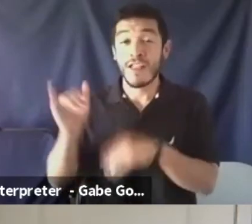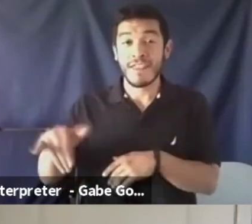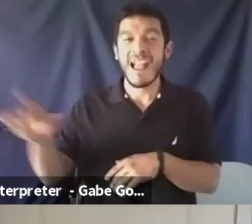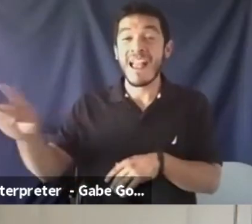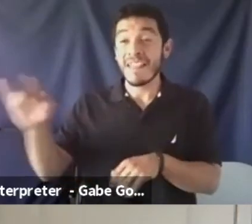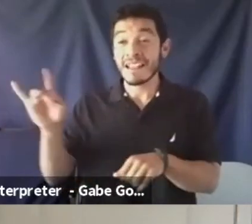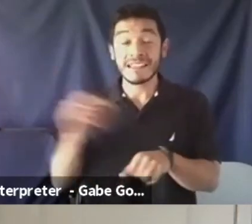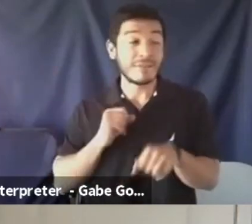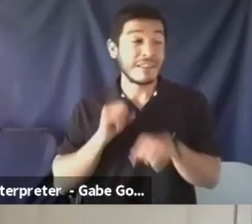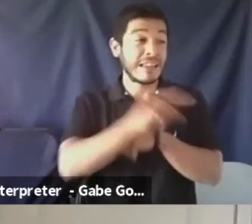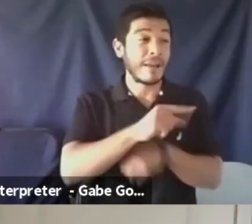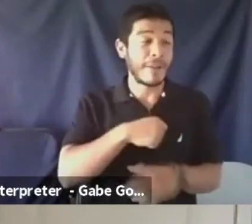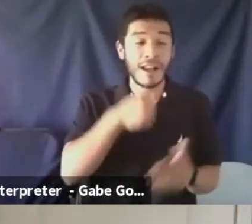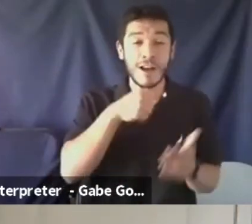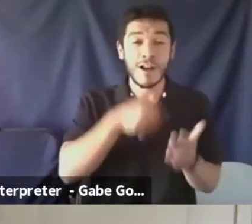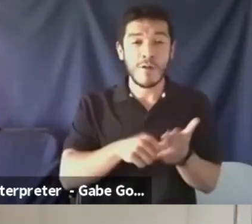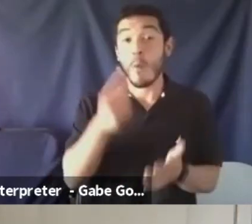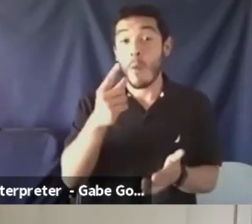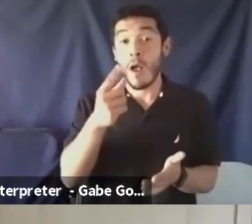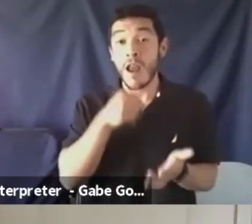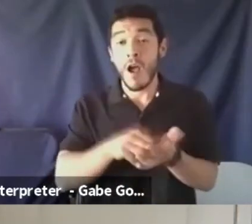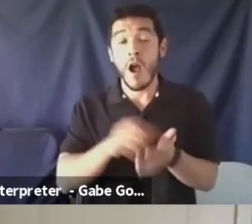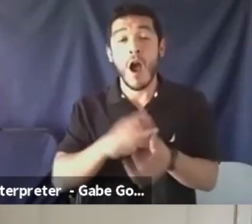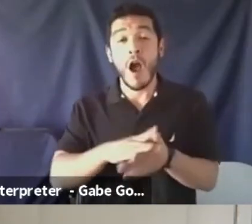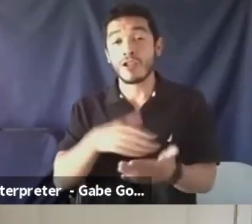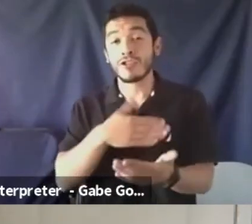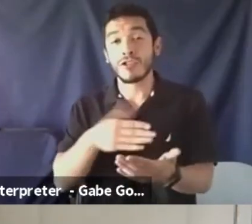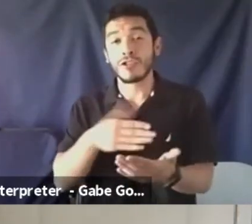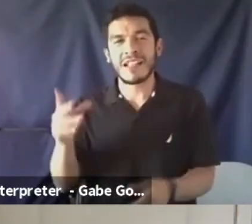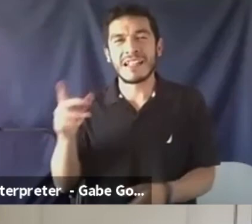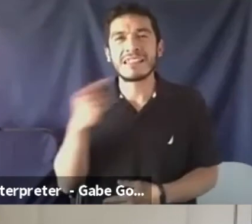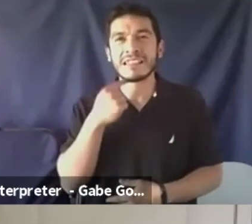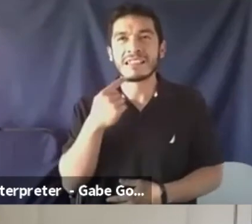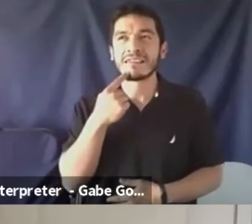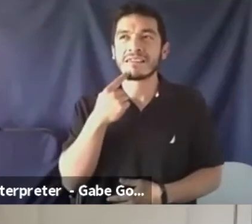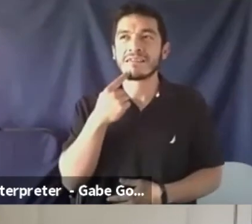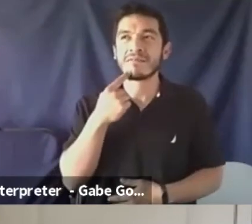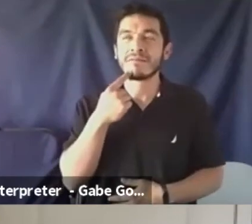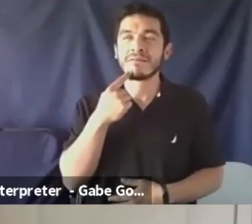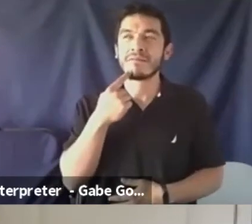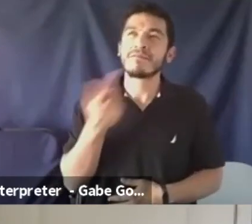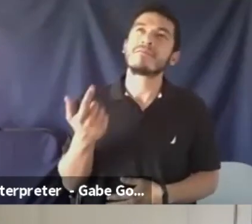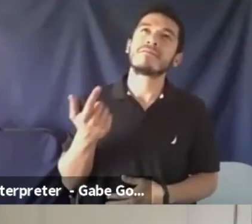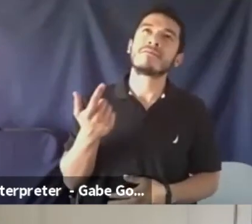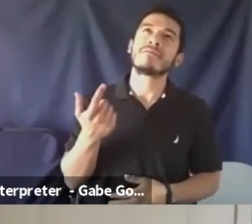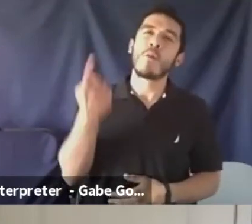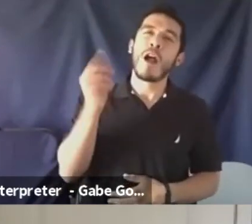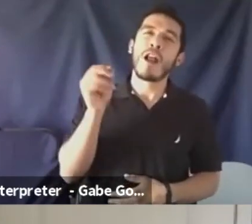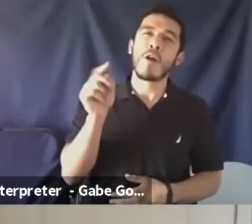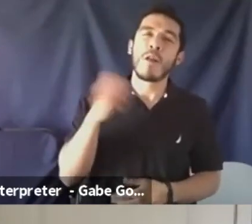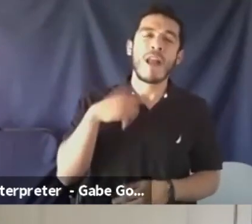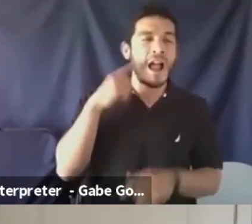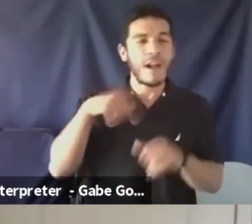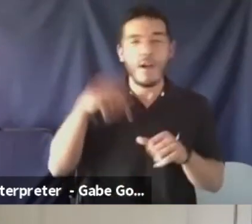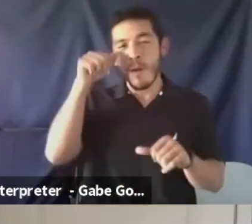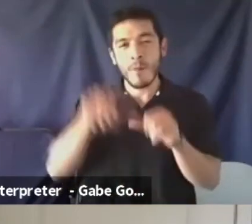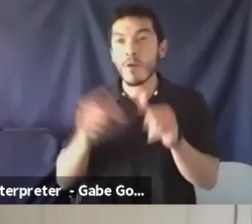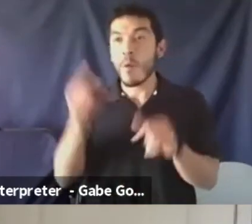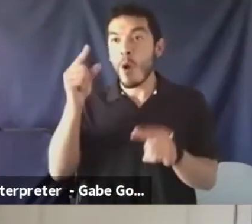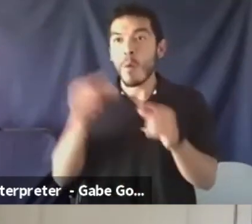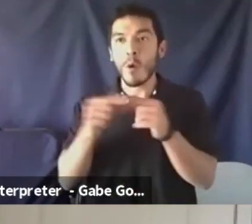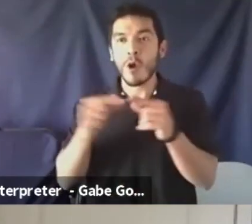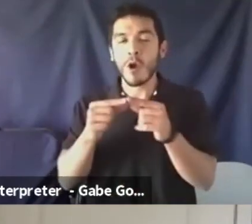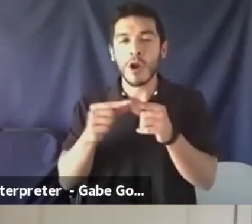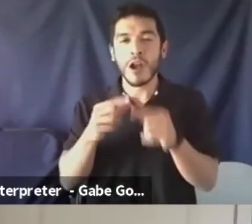notes, one note on the song. It was, actually, I can't remember the note, but it was one word. It was one